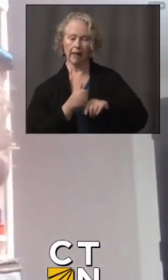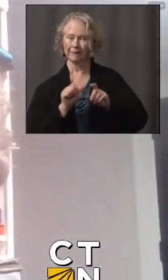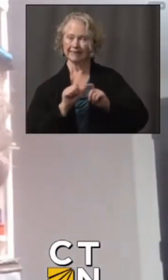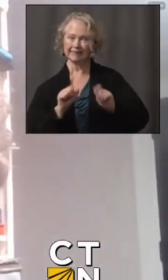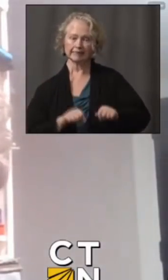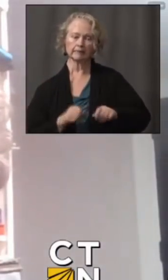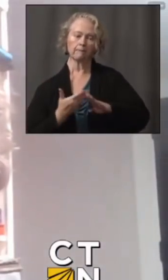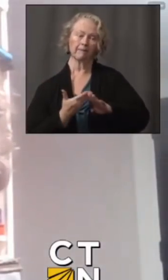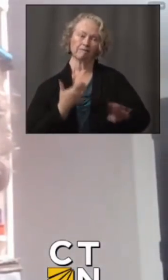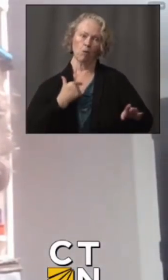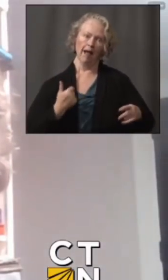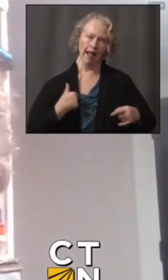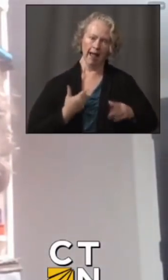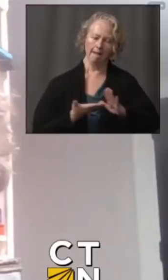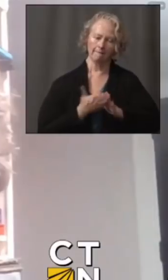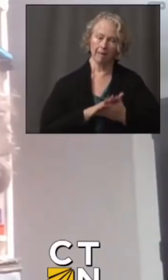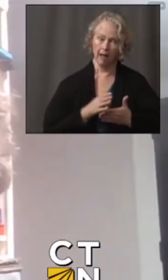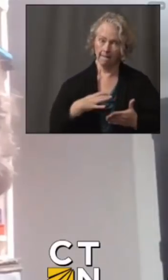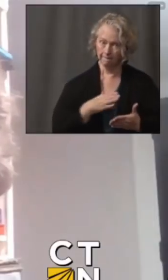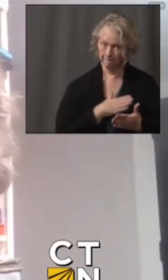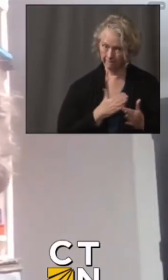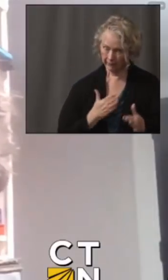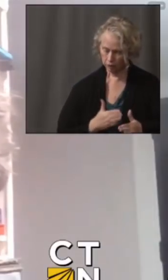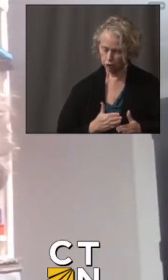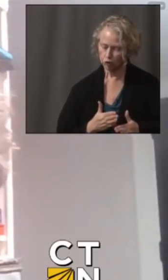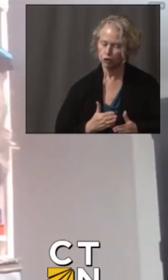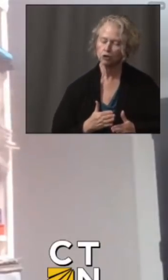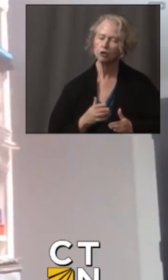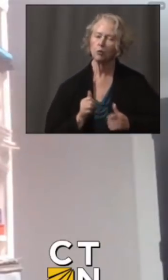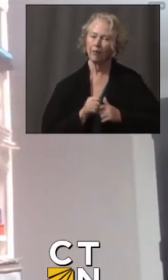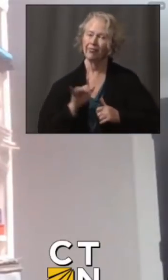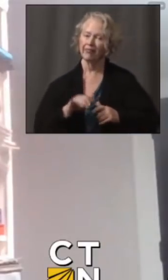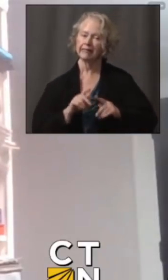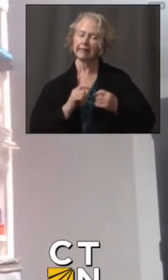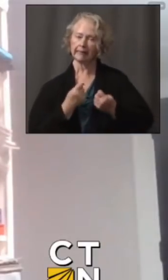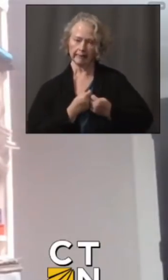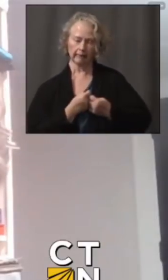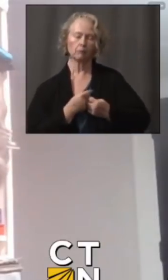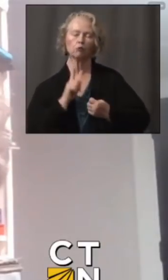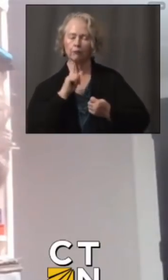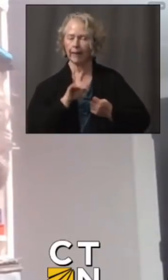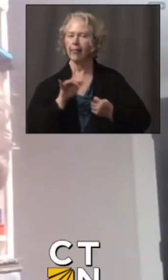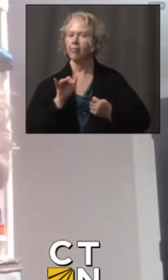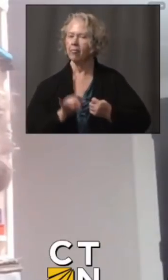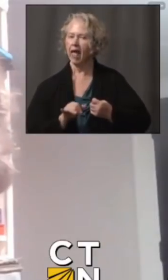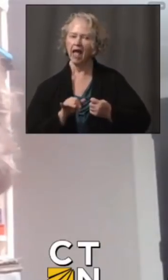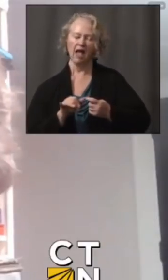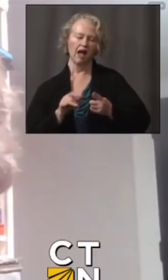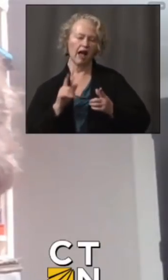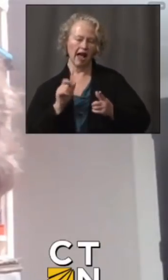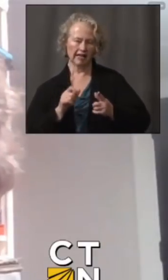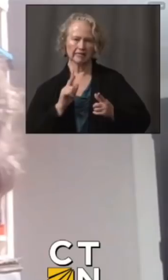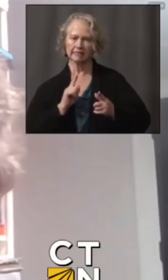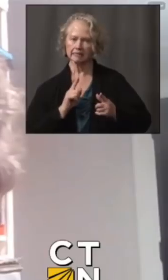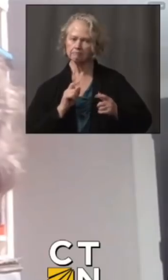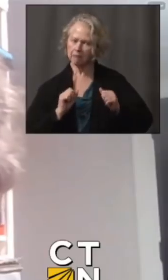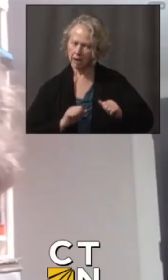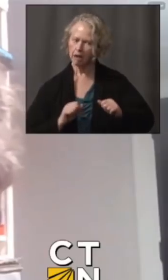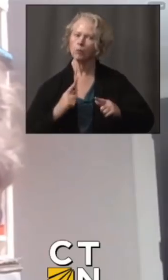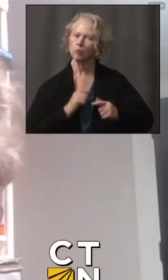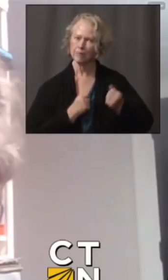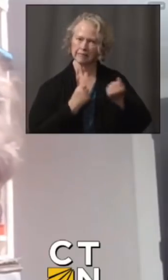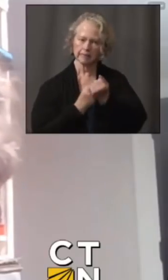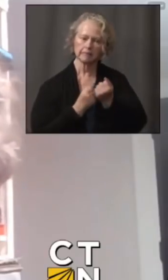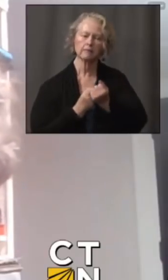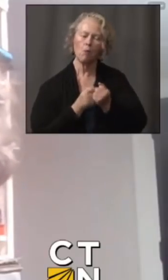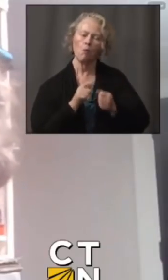I became commissioner with the team at DPH really has been able to scale up to support